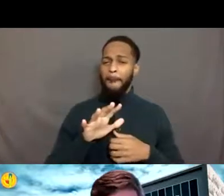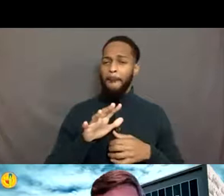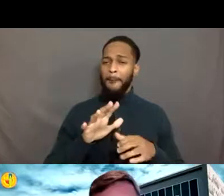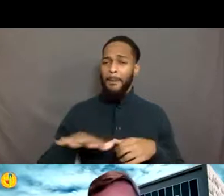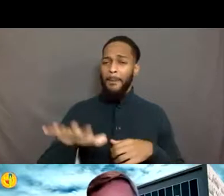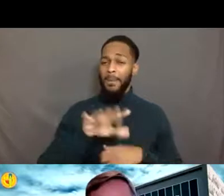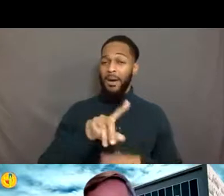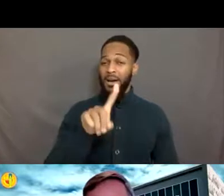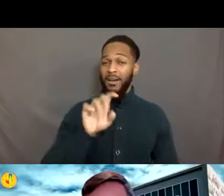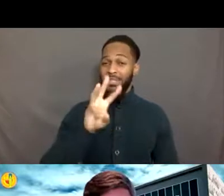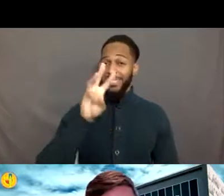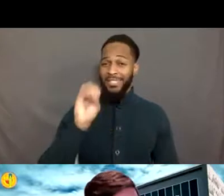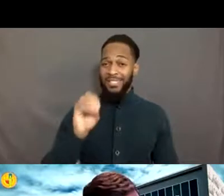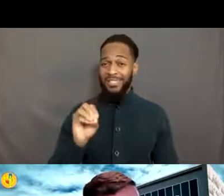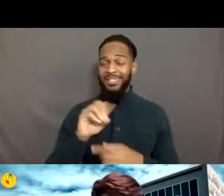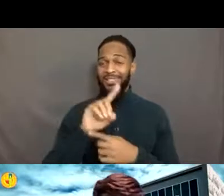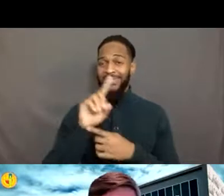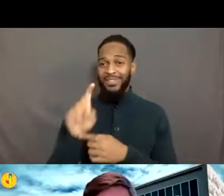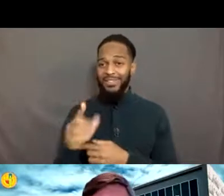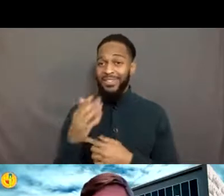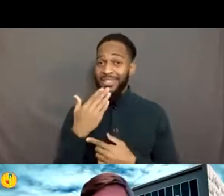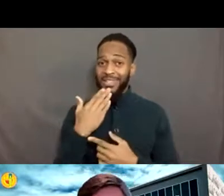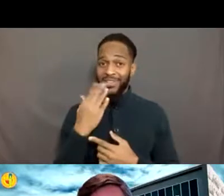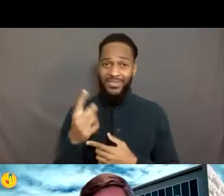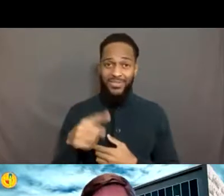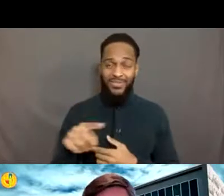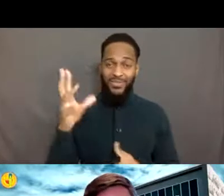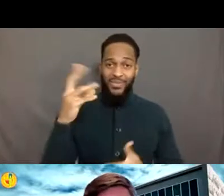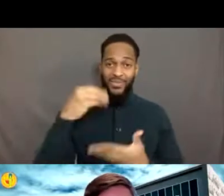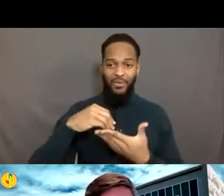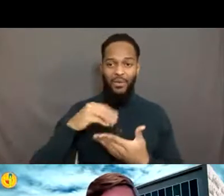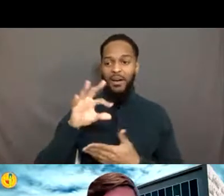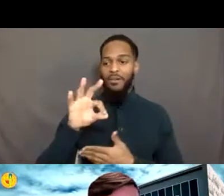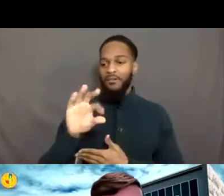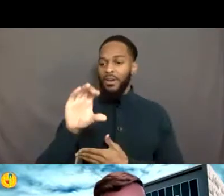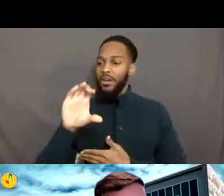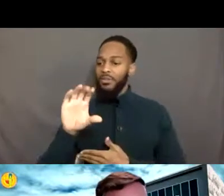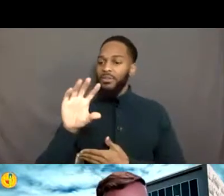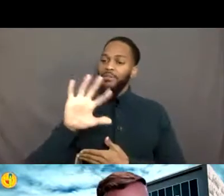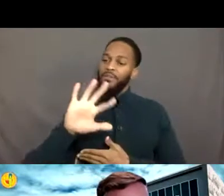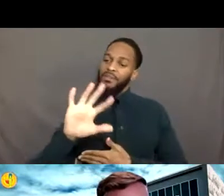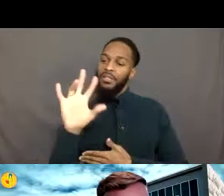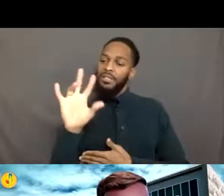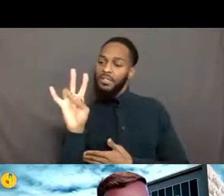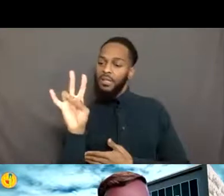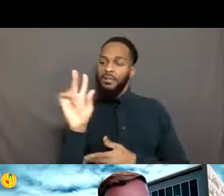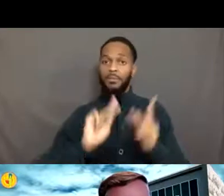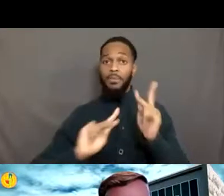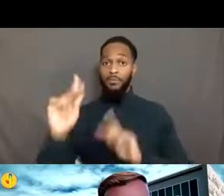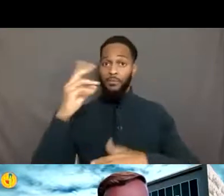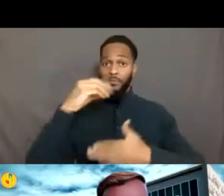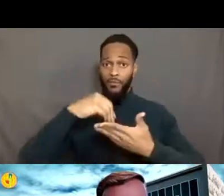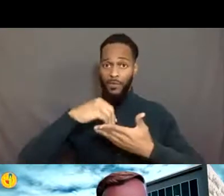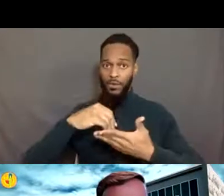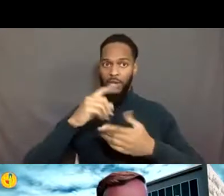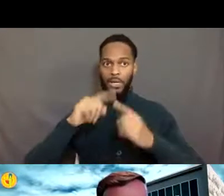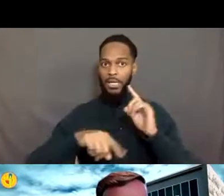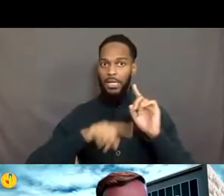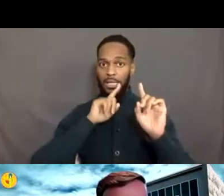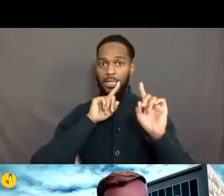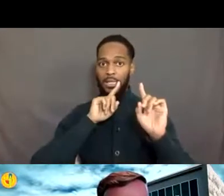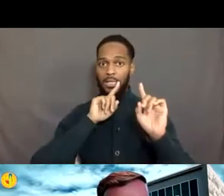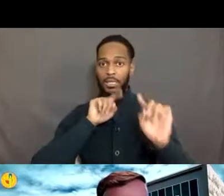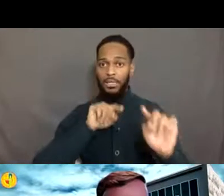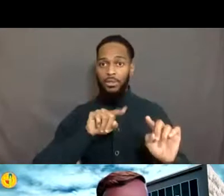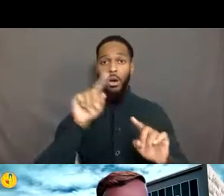and I so appreciate folks' engagement. We have 957 participants. So just know that we can't get to all of them, but we